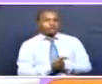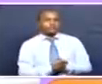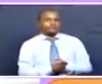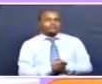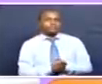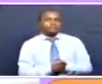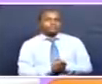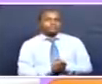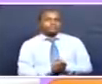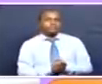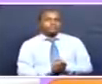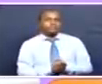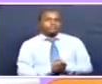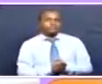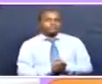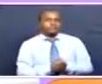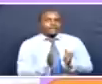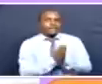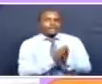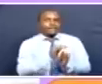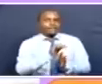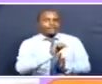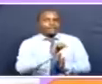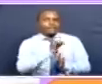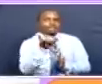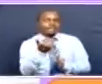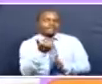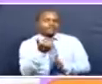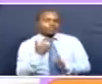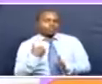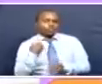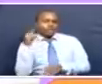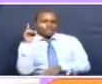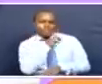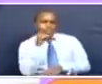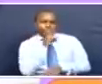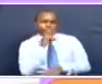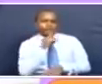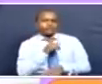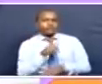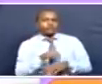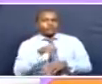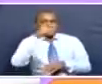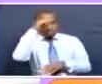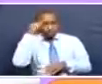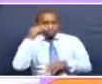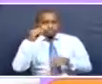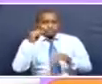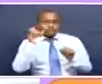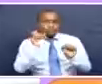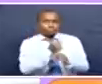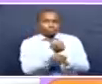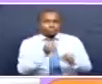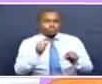were, I would call them, bordering very dangerous lines on employment. Because you cannot have anything like an